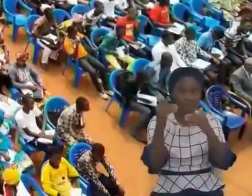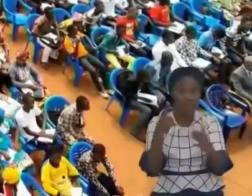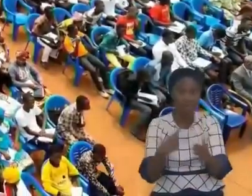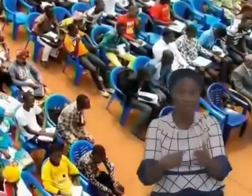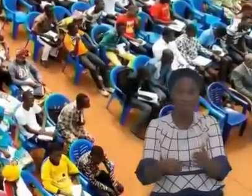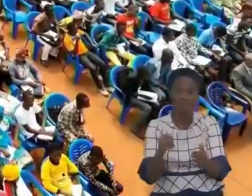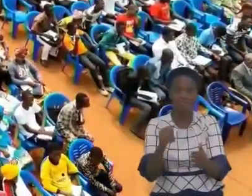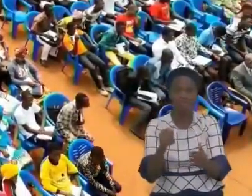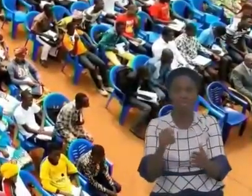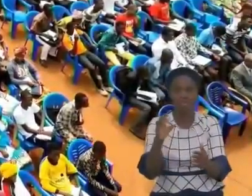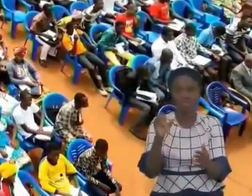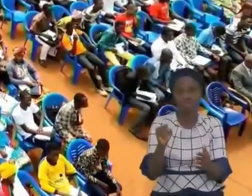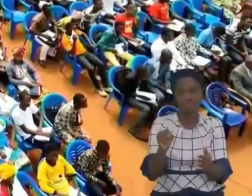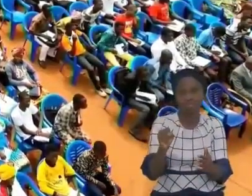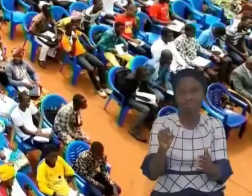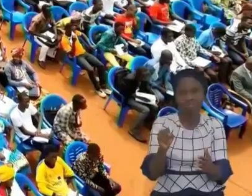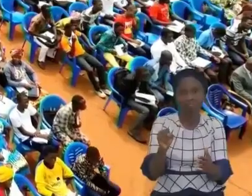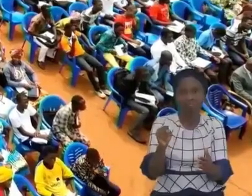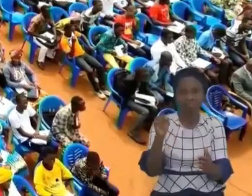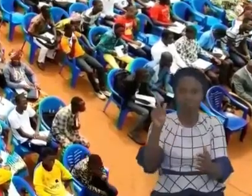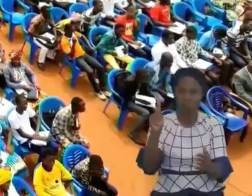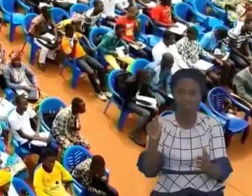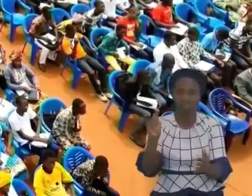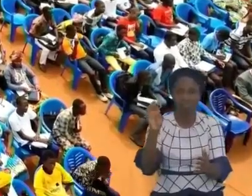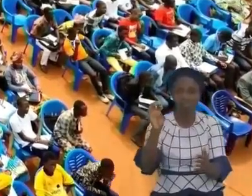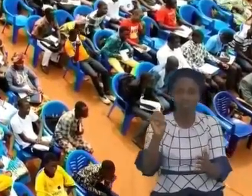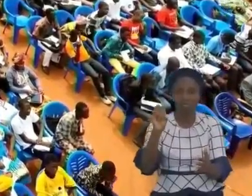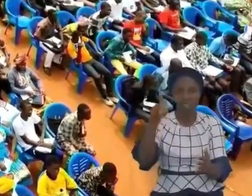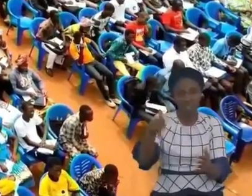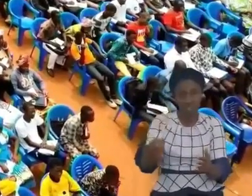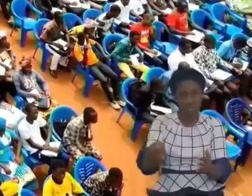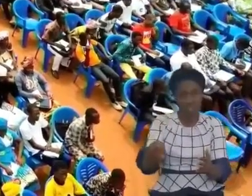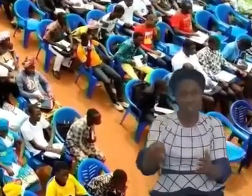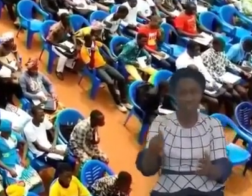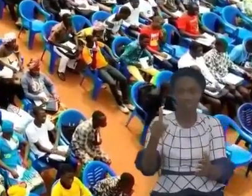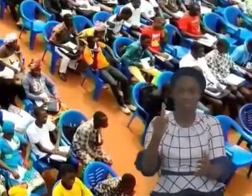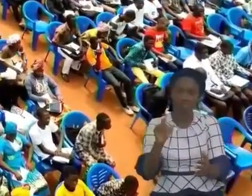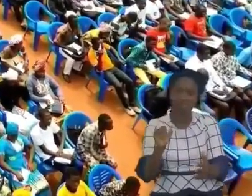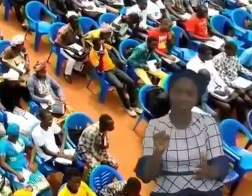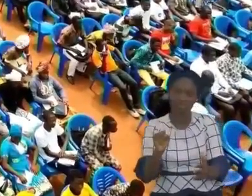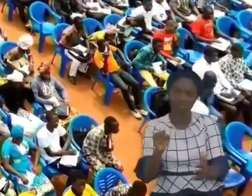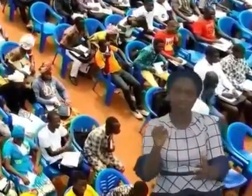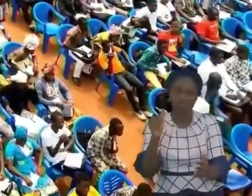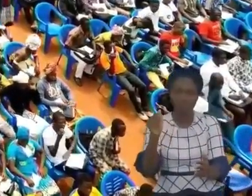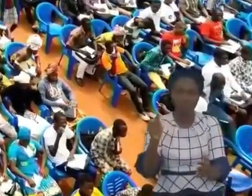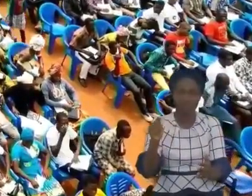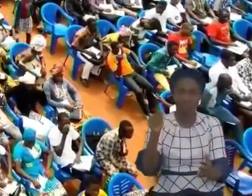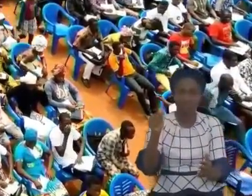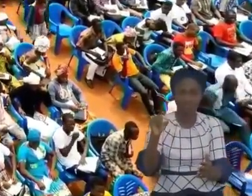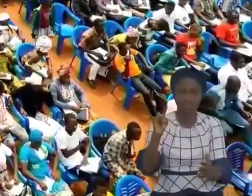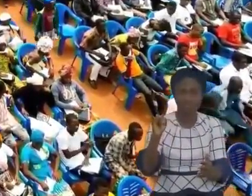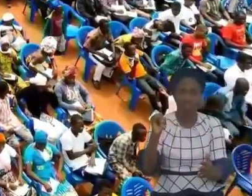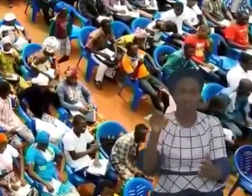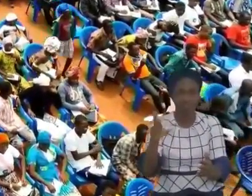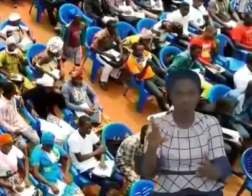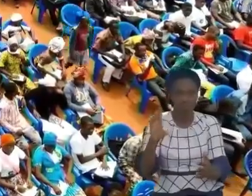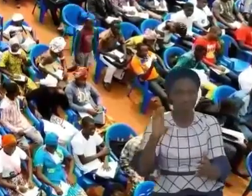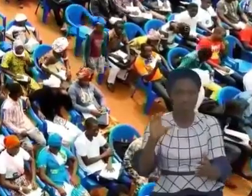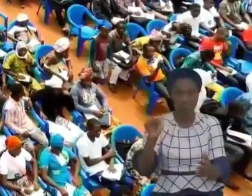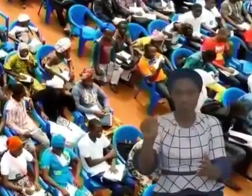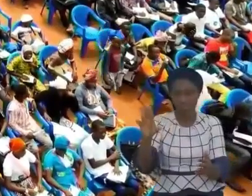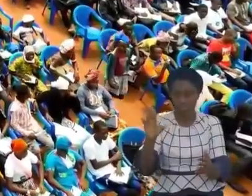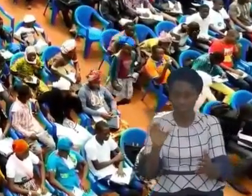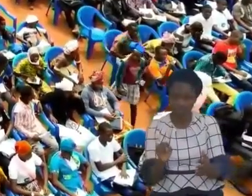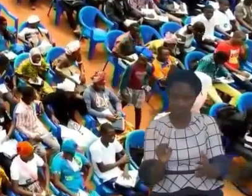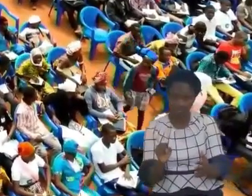And step after step, one step after the other, We're making the